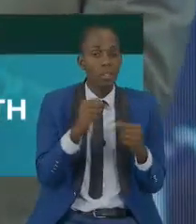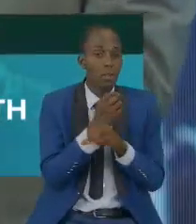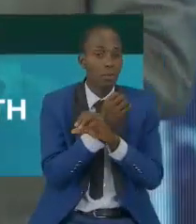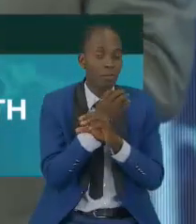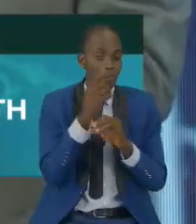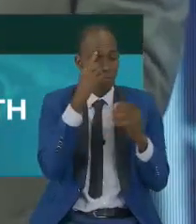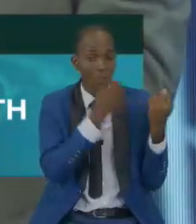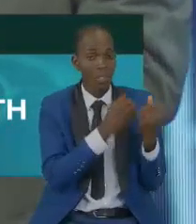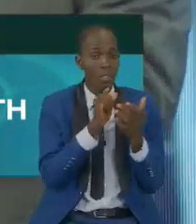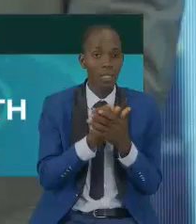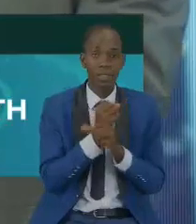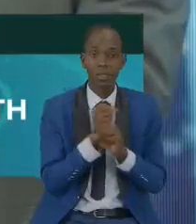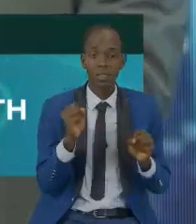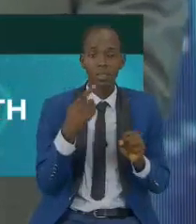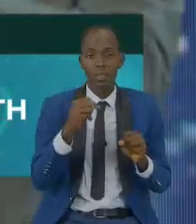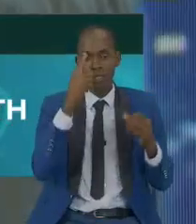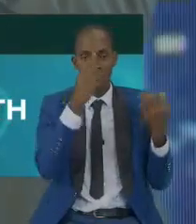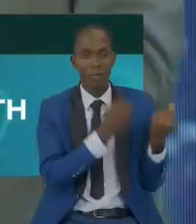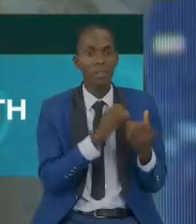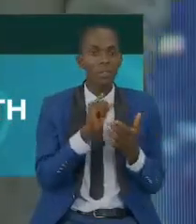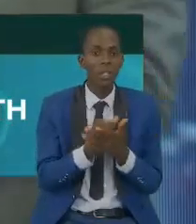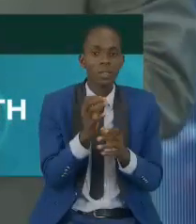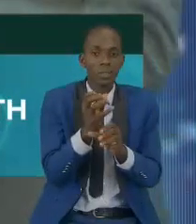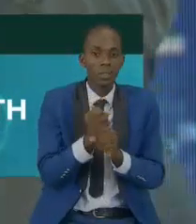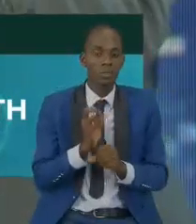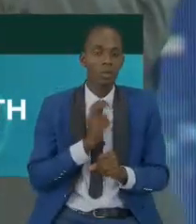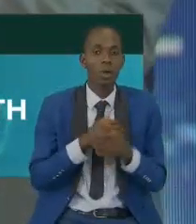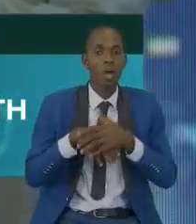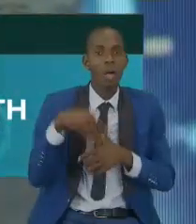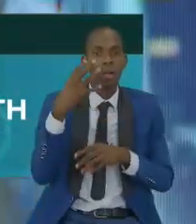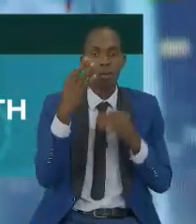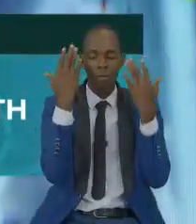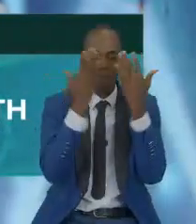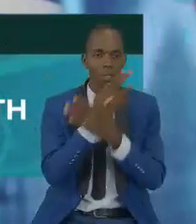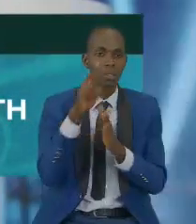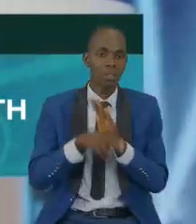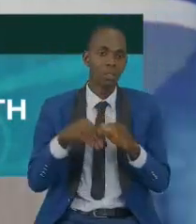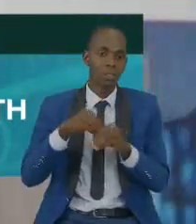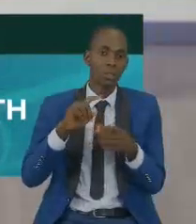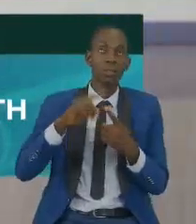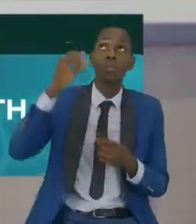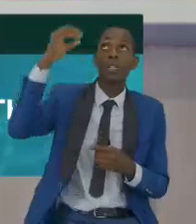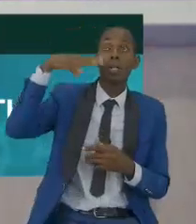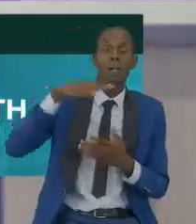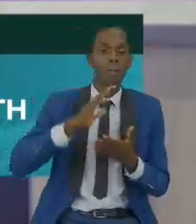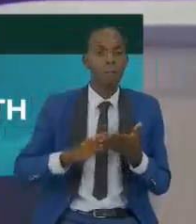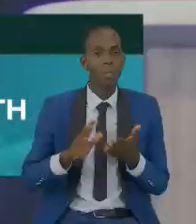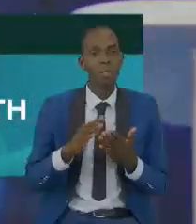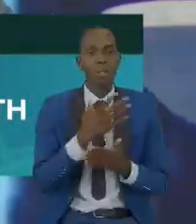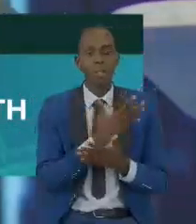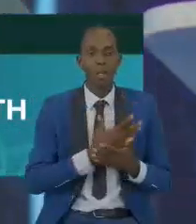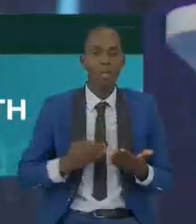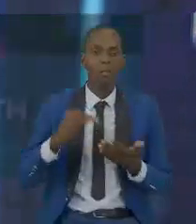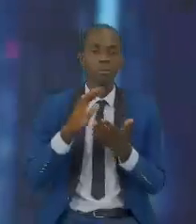saves. The faith that gets us out of darkness into the light. Pardon and peace